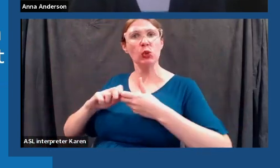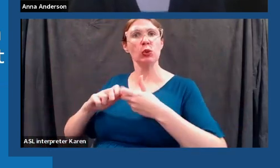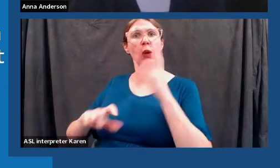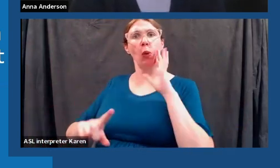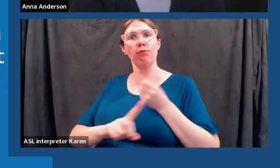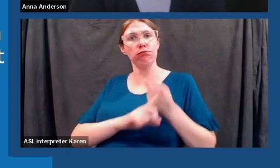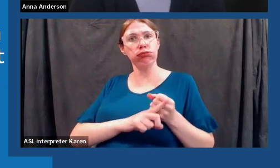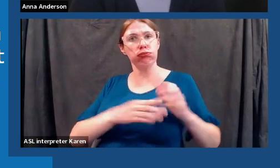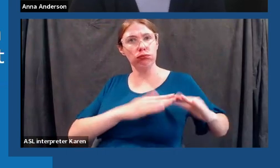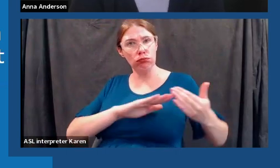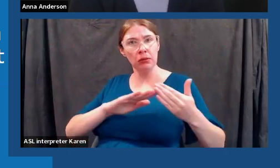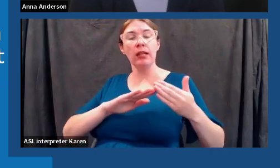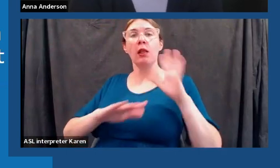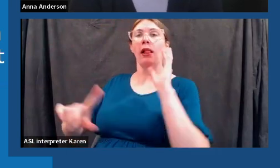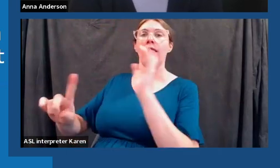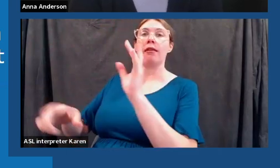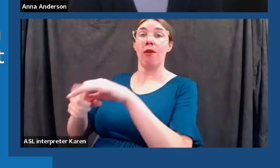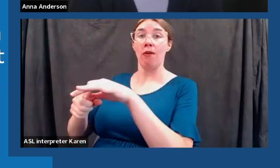civic responsibility. And